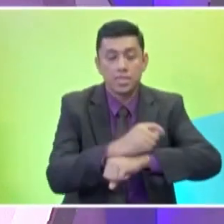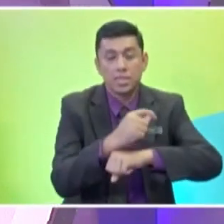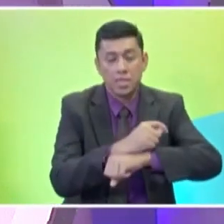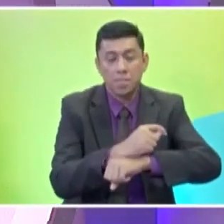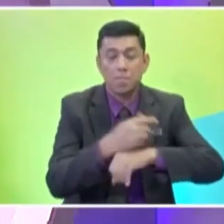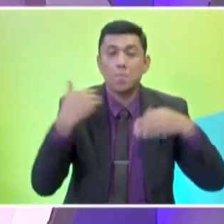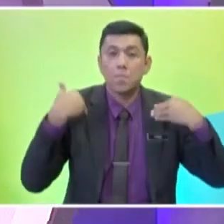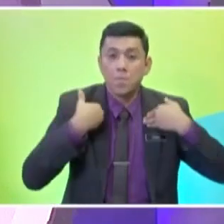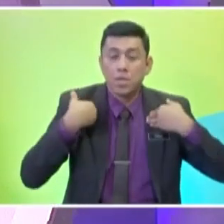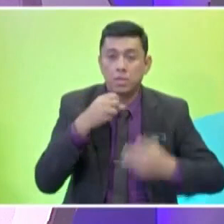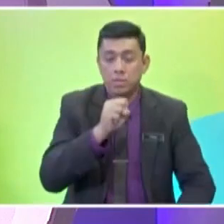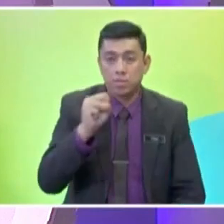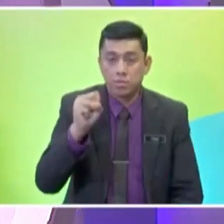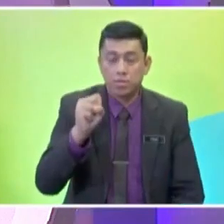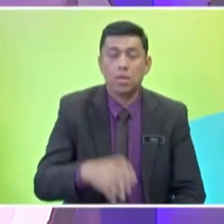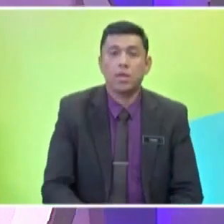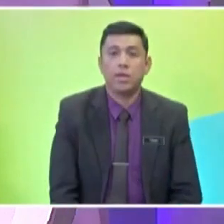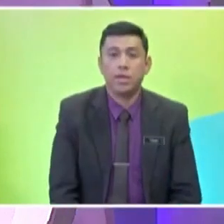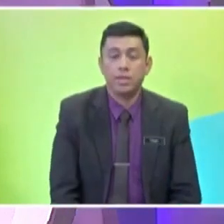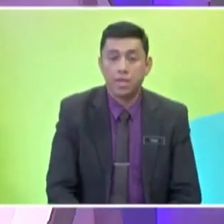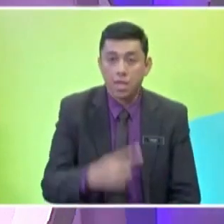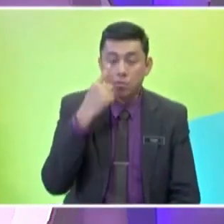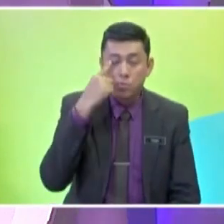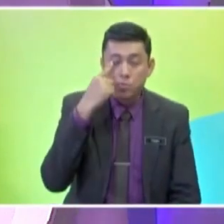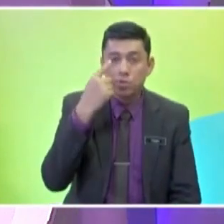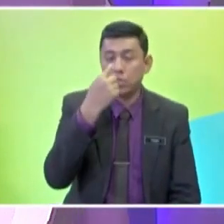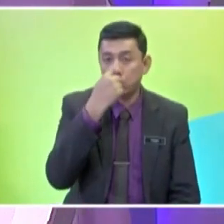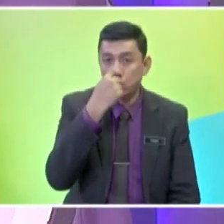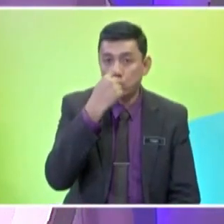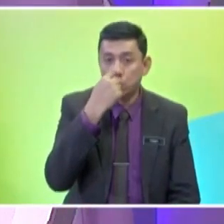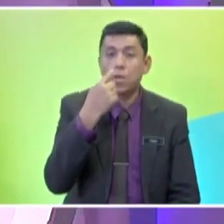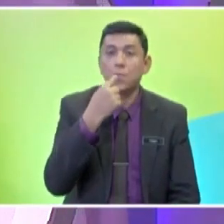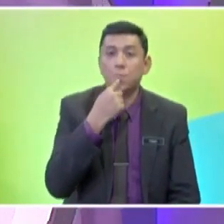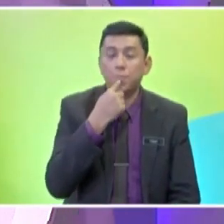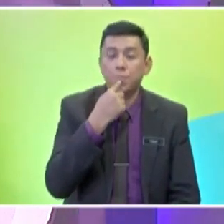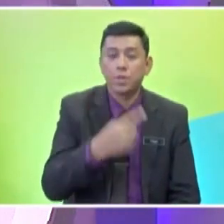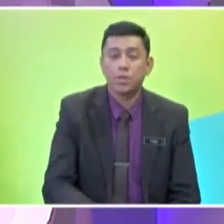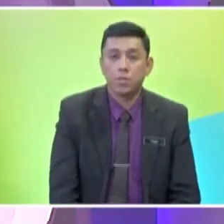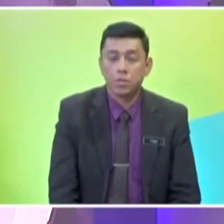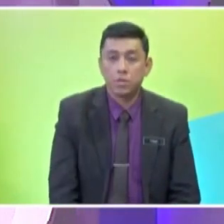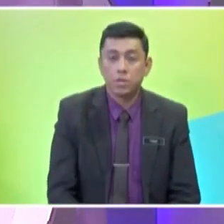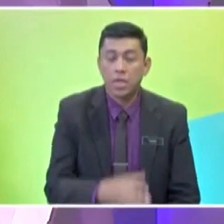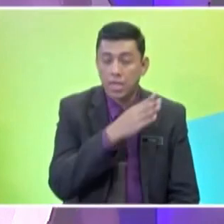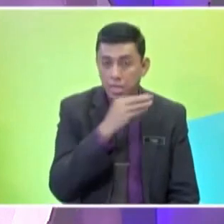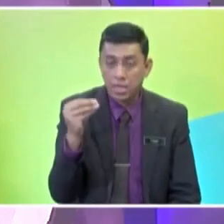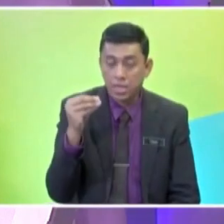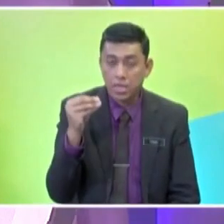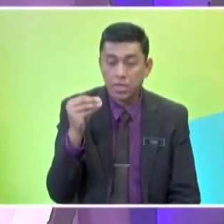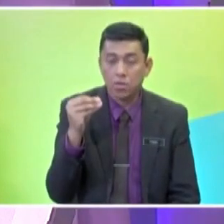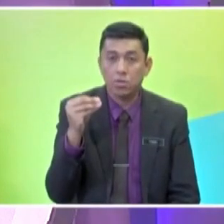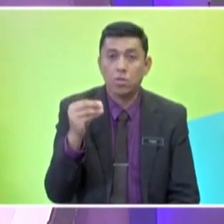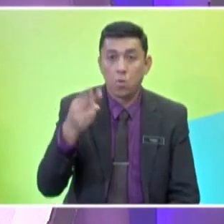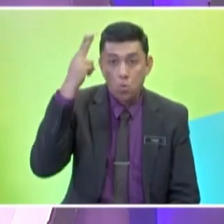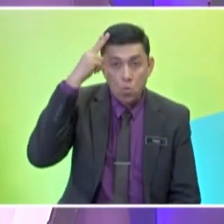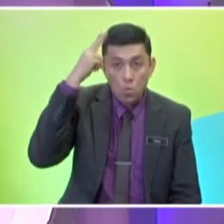Okay, so the head consists of the eyes, the nose, the mouth, and the ears, and also the